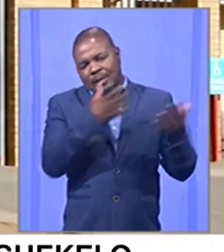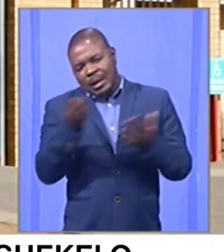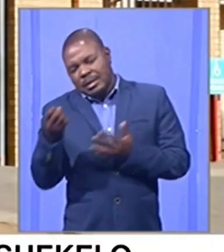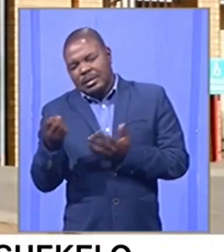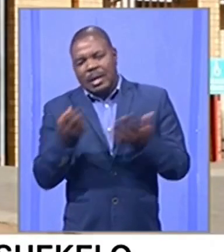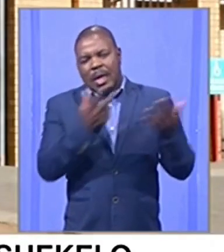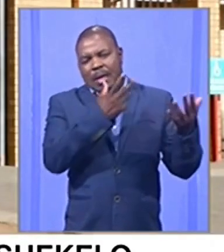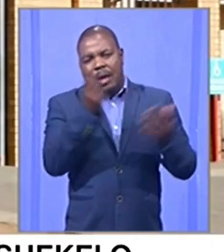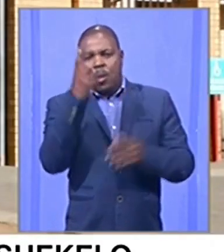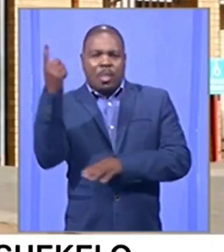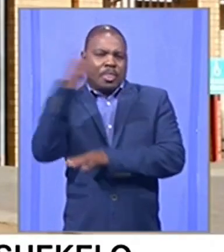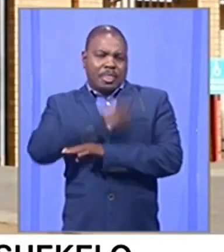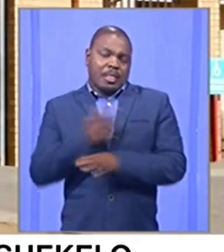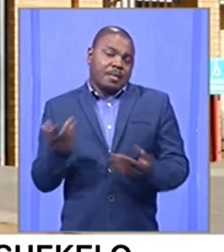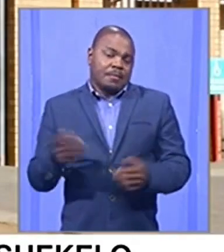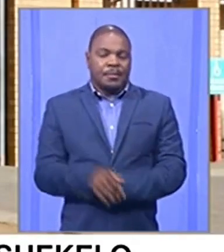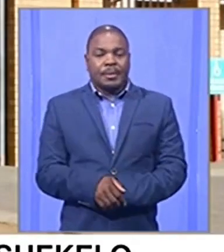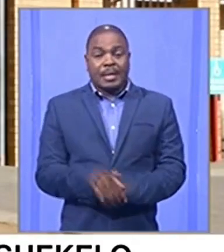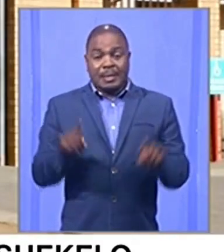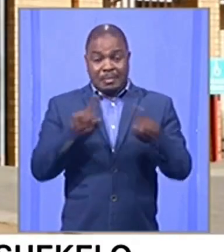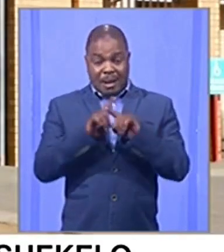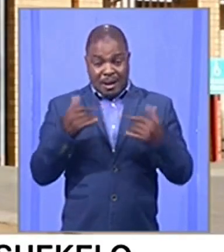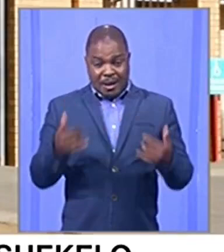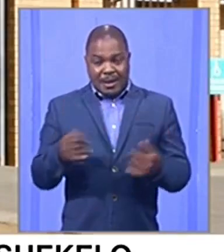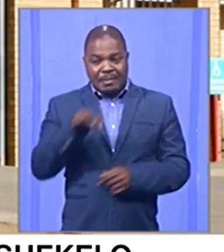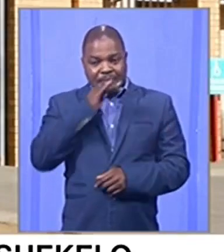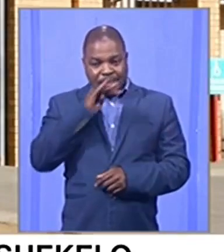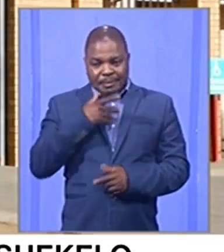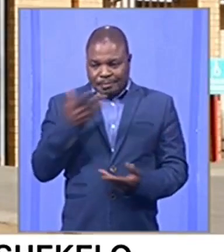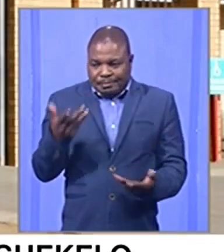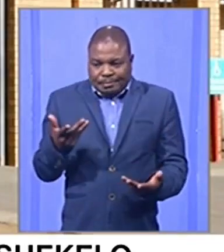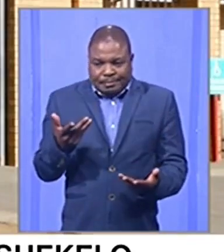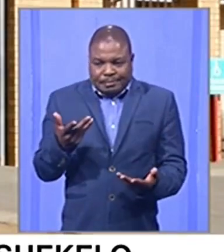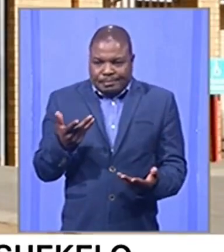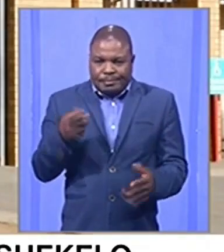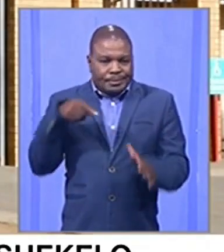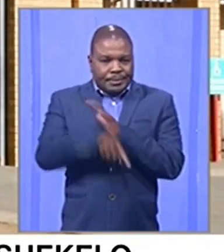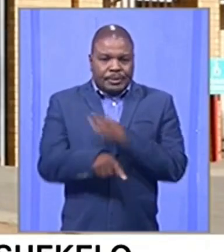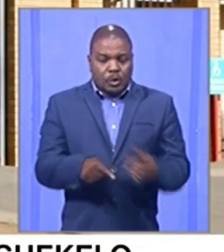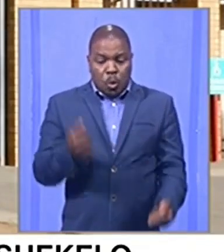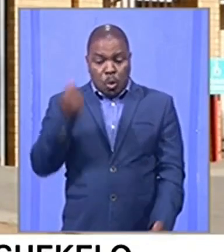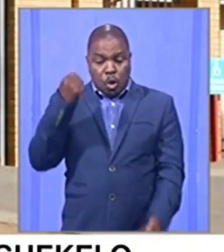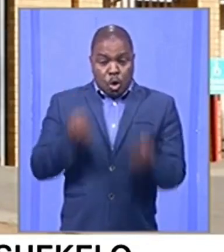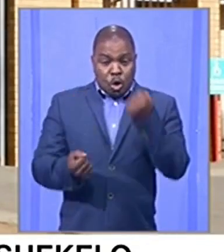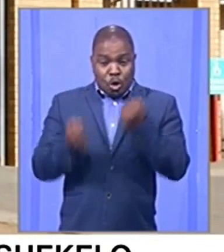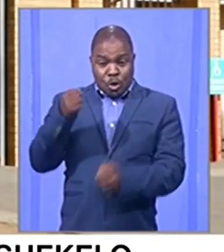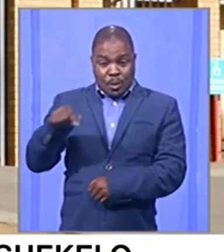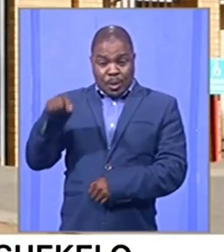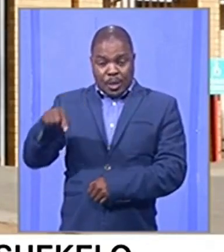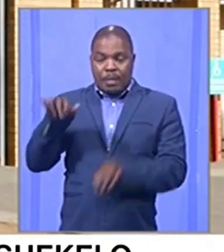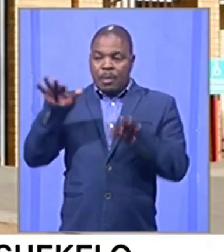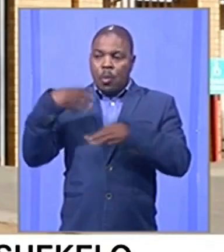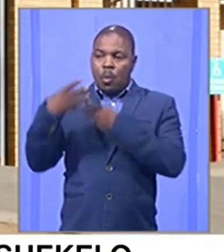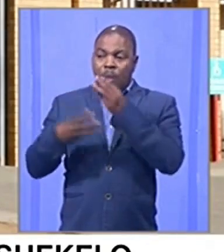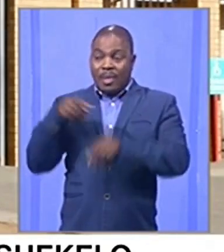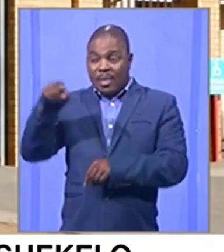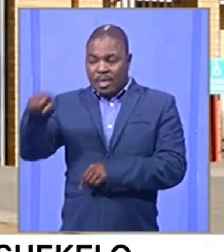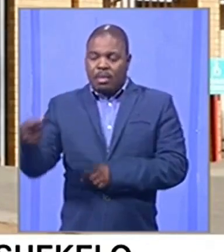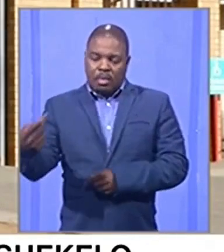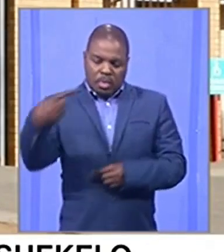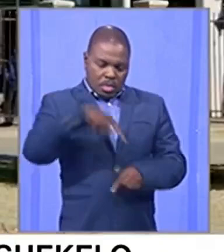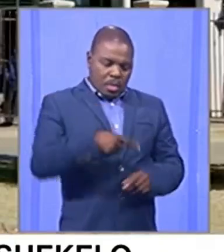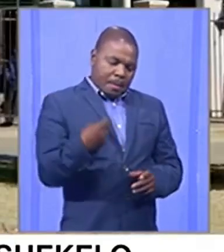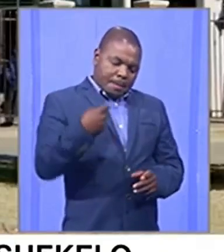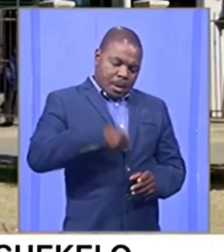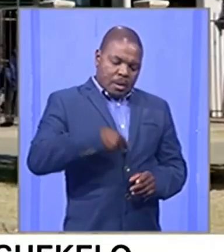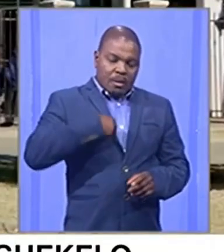rand ka letsatsi maro no ke tšhelete gore ke tle go e tlhoka ene mo khoto mo batho ba ba bereka mo khoto le bone ba reka ka mo go